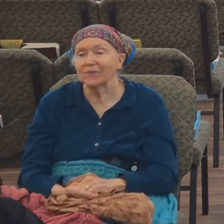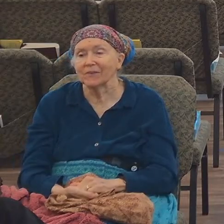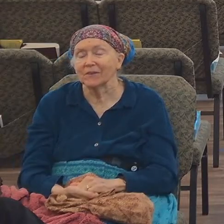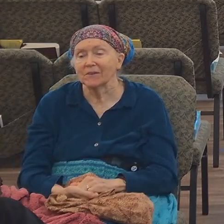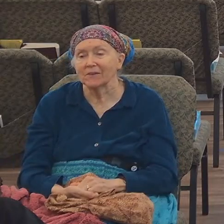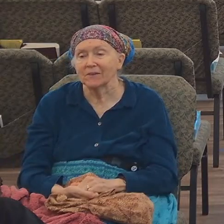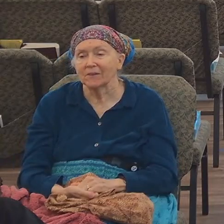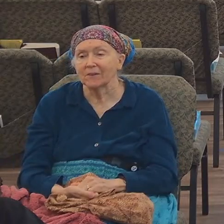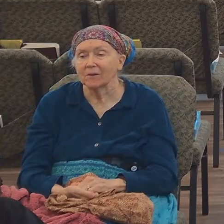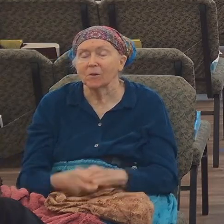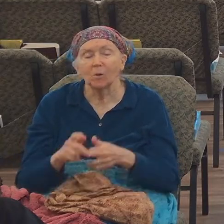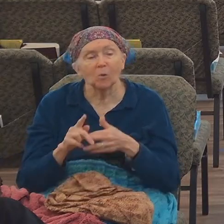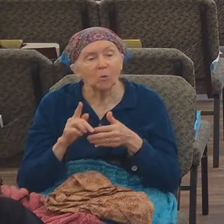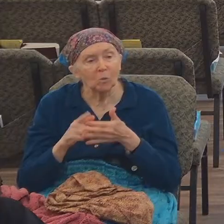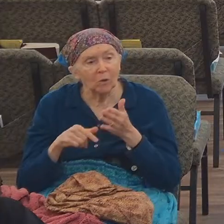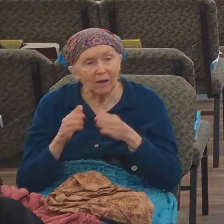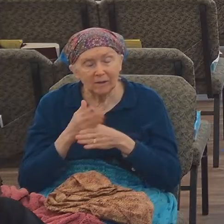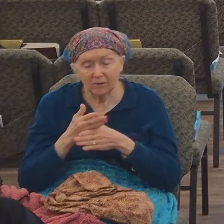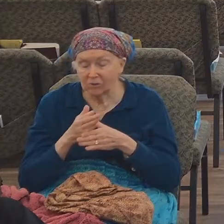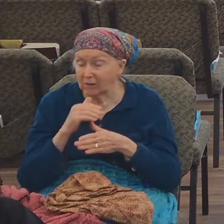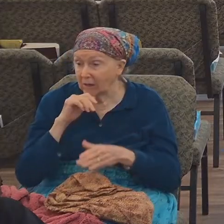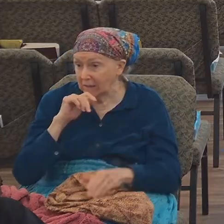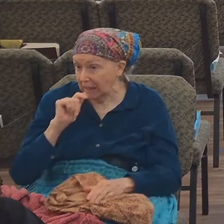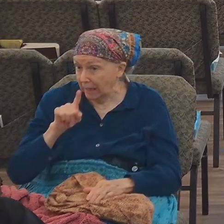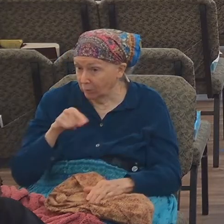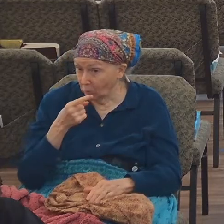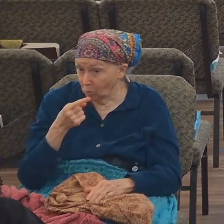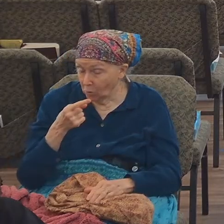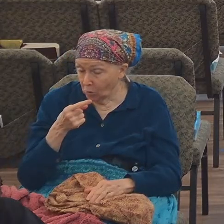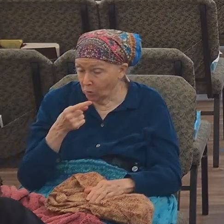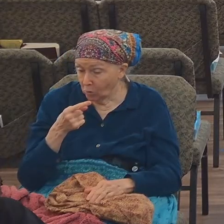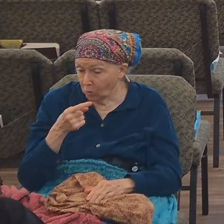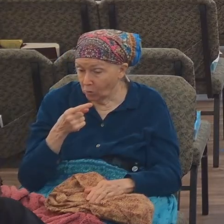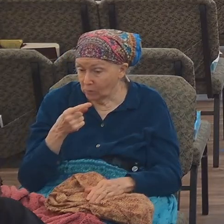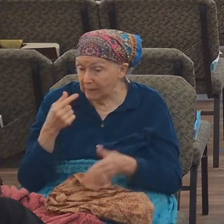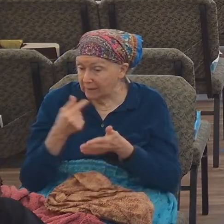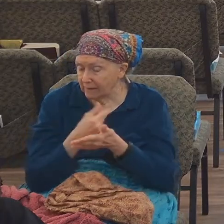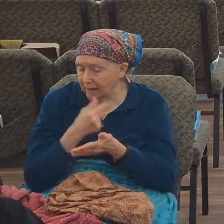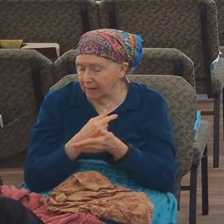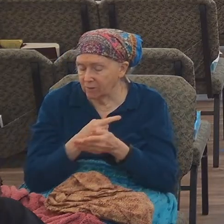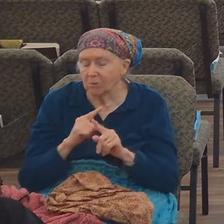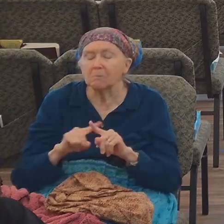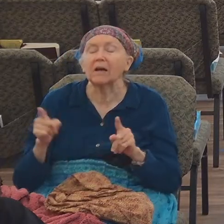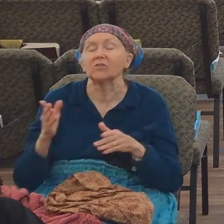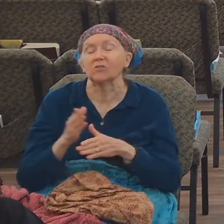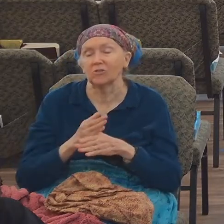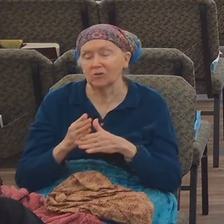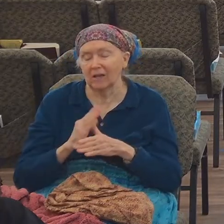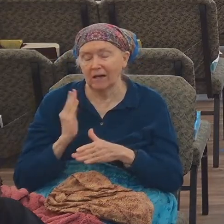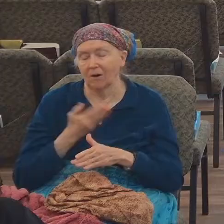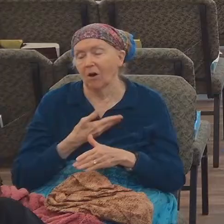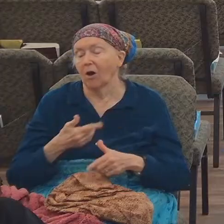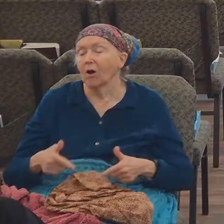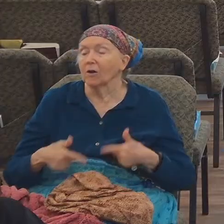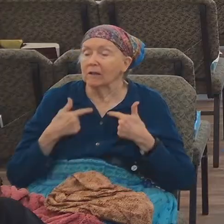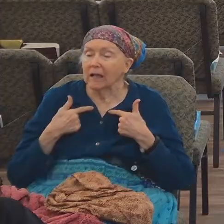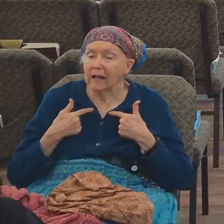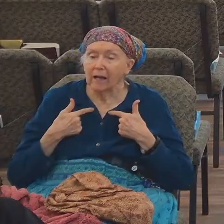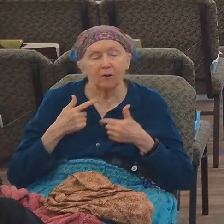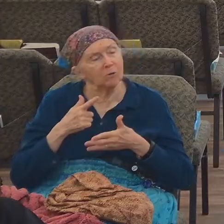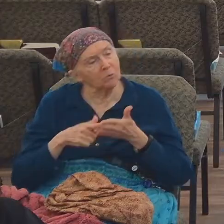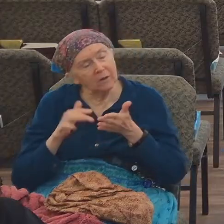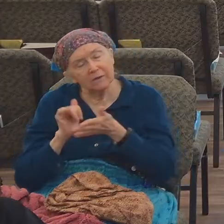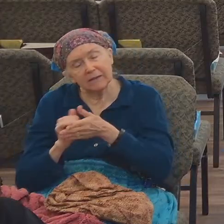I mean, what is sharing not only the gospel but our lives? What is he trying to get across here? And what does that help us understand and